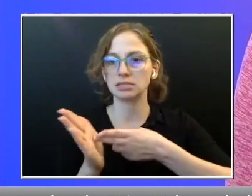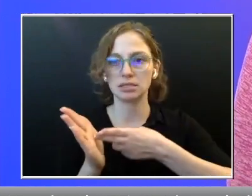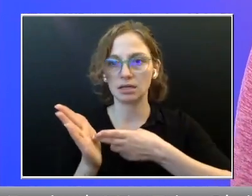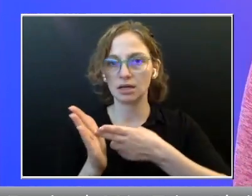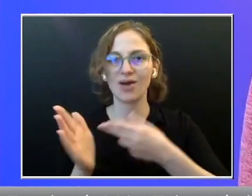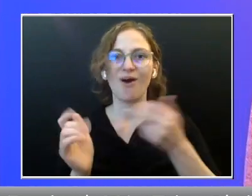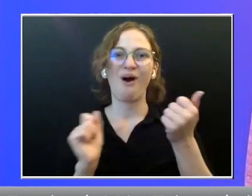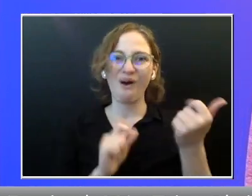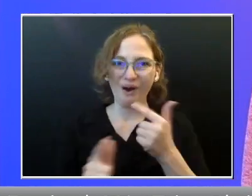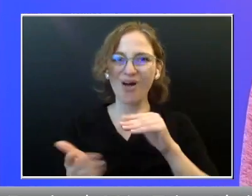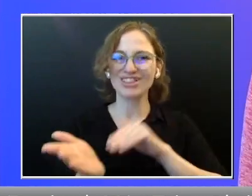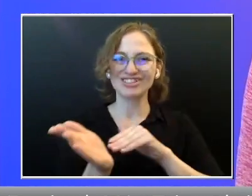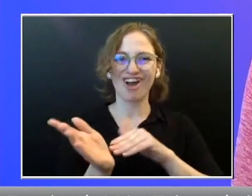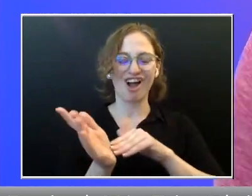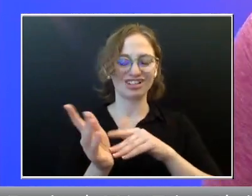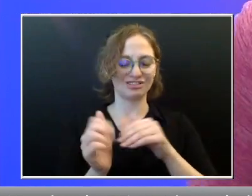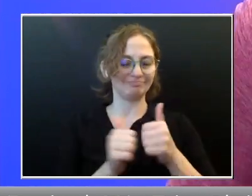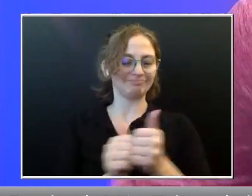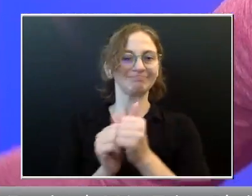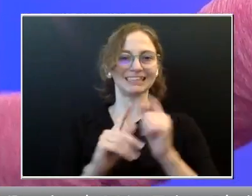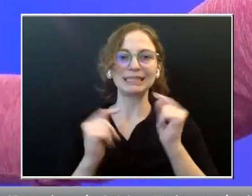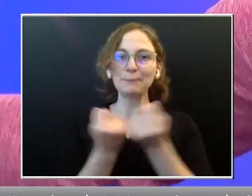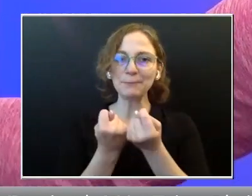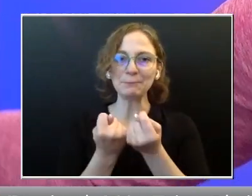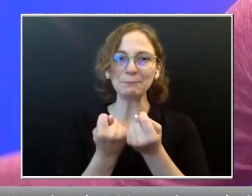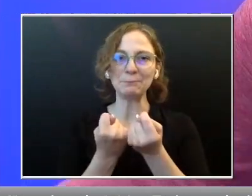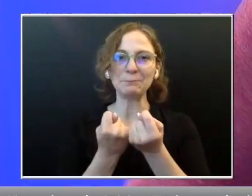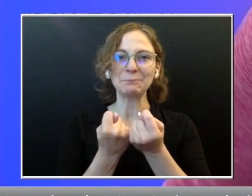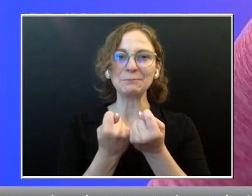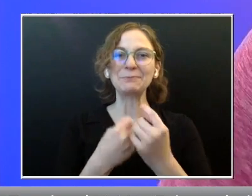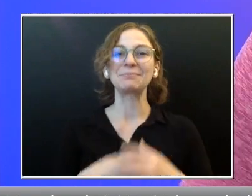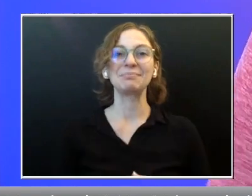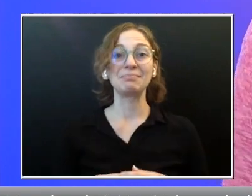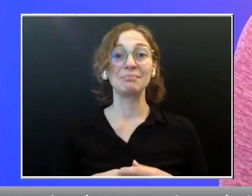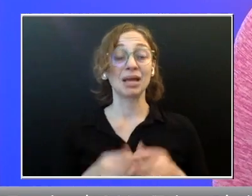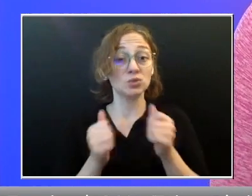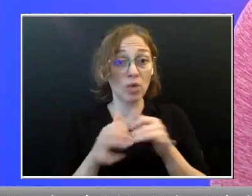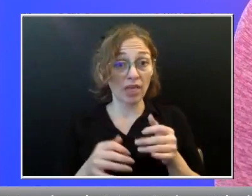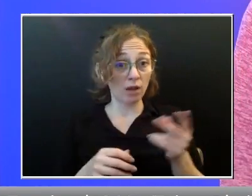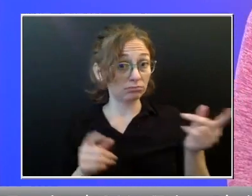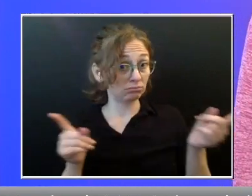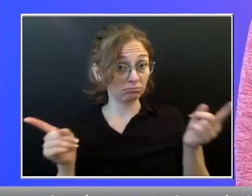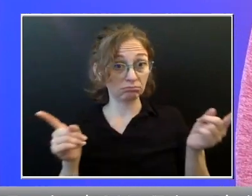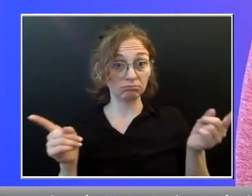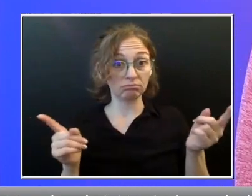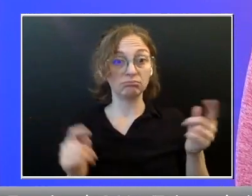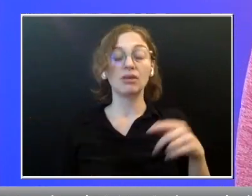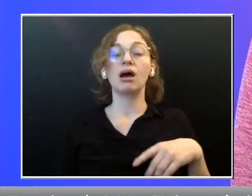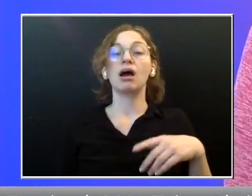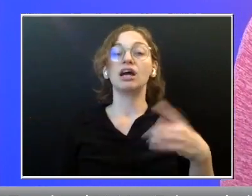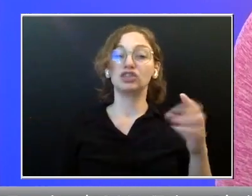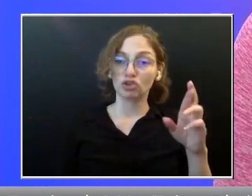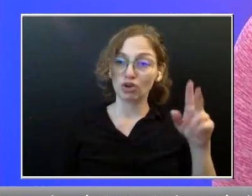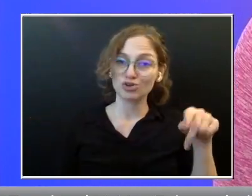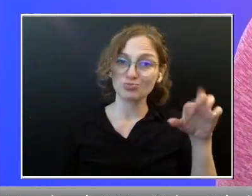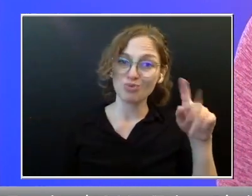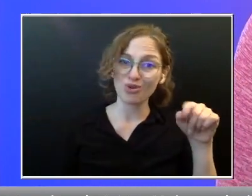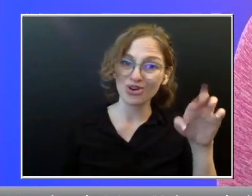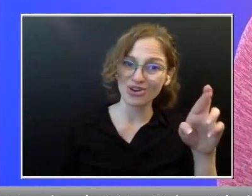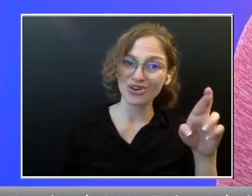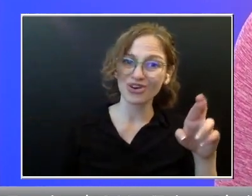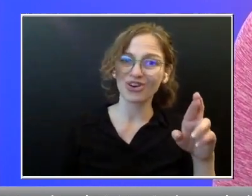team. Because without both of them and Dr. Porter and all my other